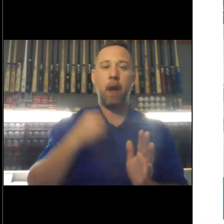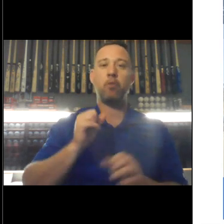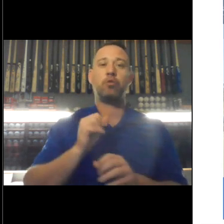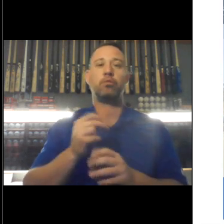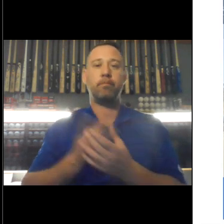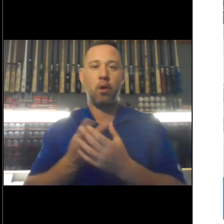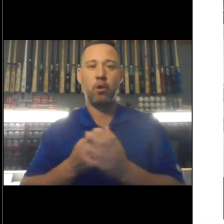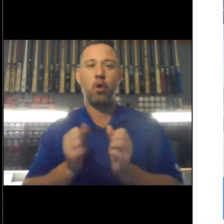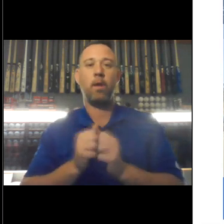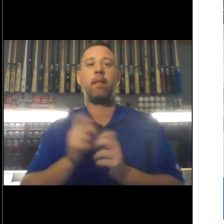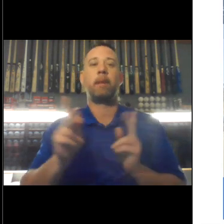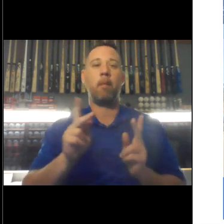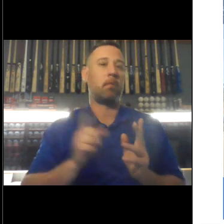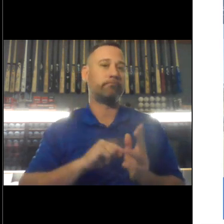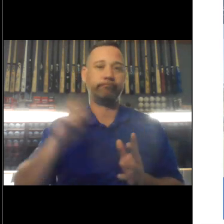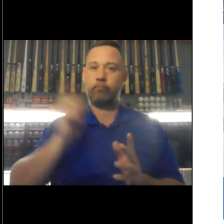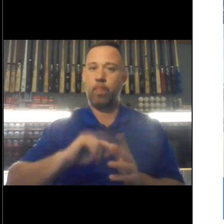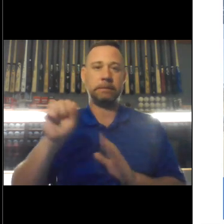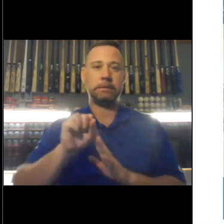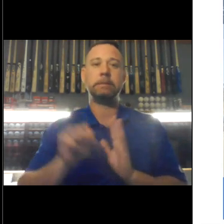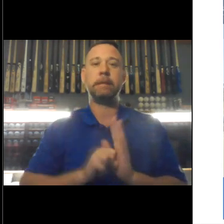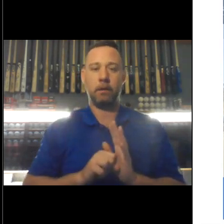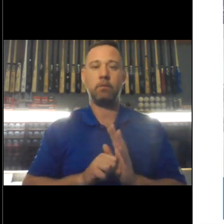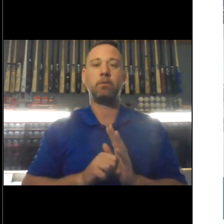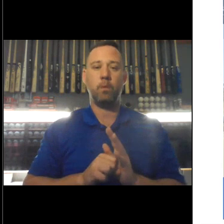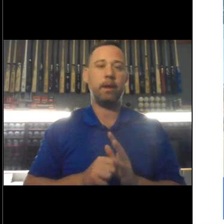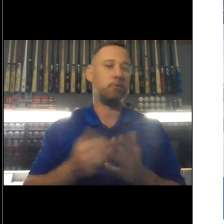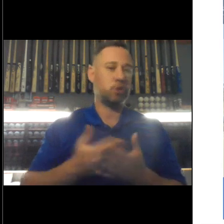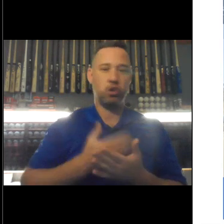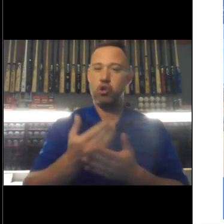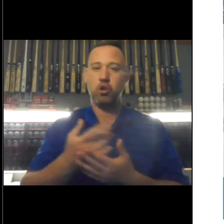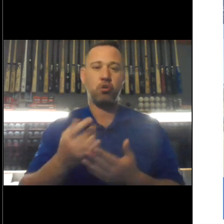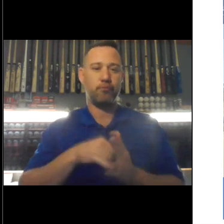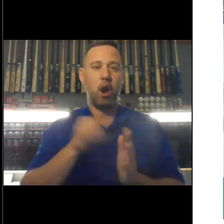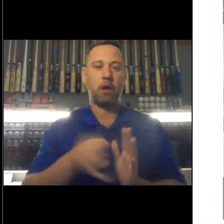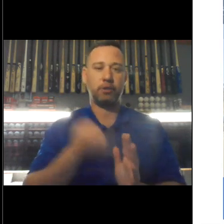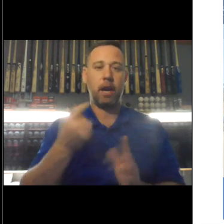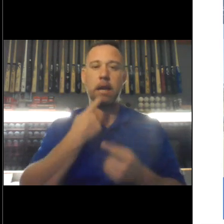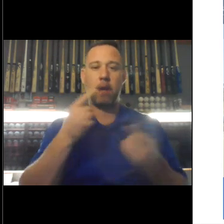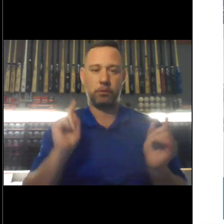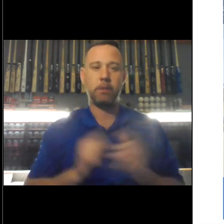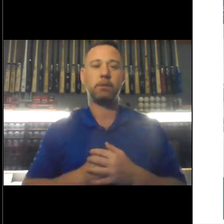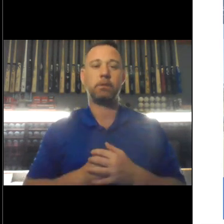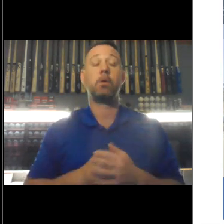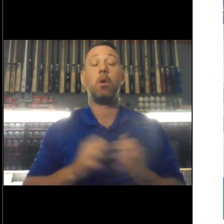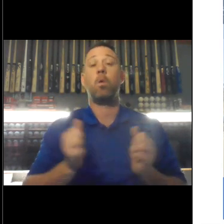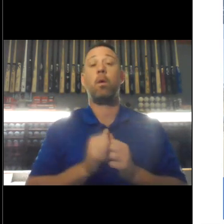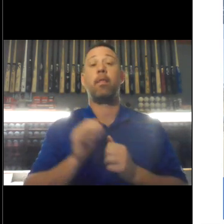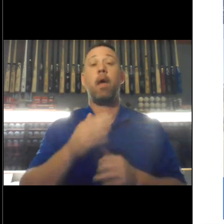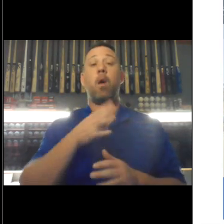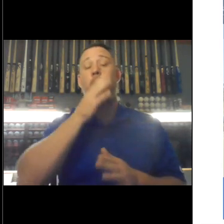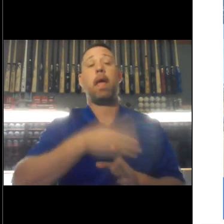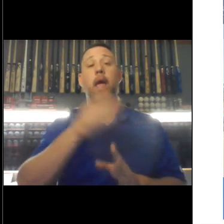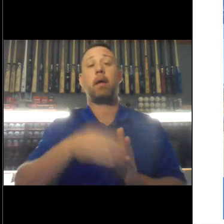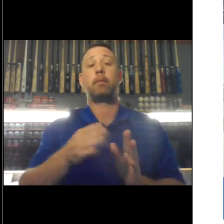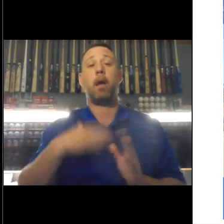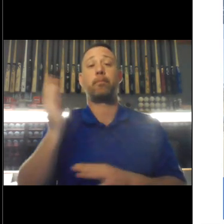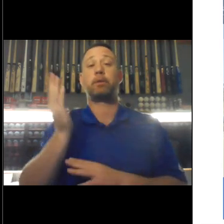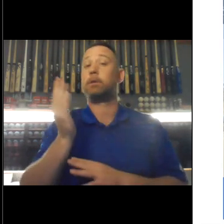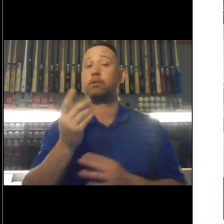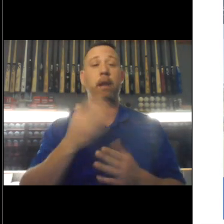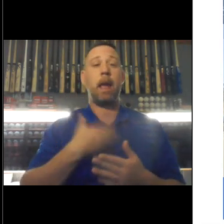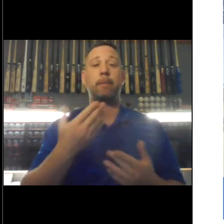down the state on groundbreakings and project announcements on those. With that, I will end my presentation, and I'll be happy to take any